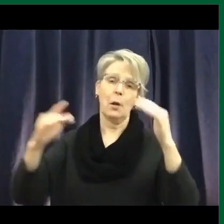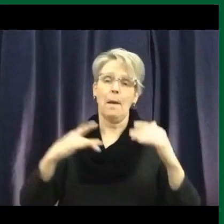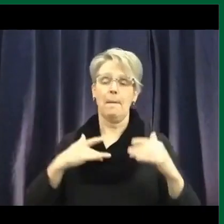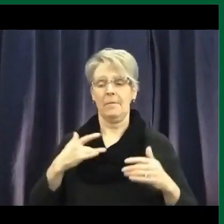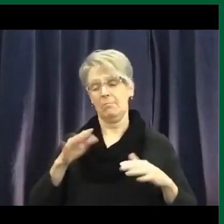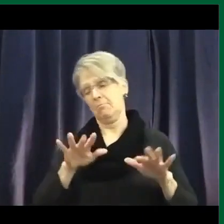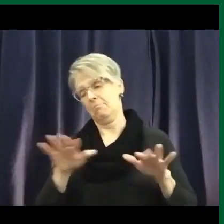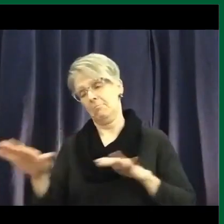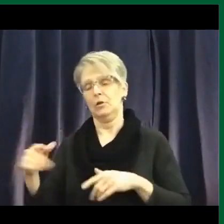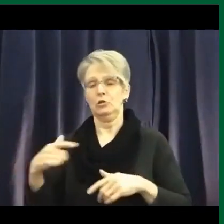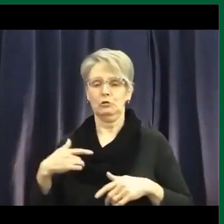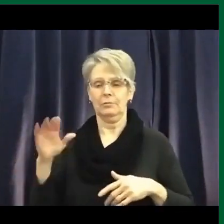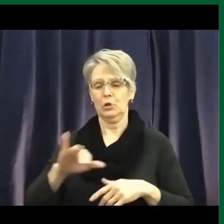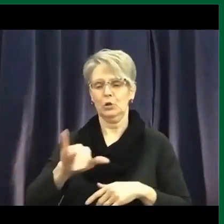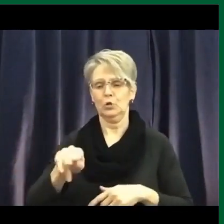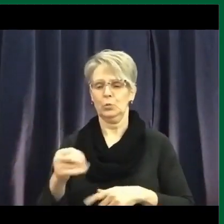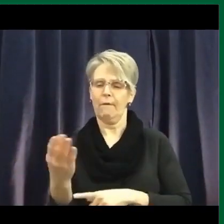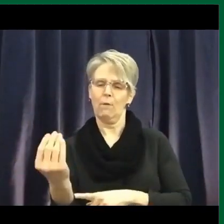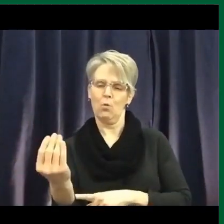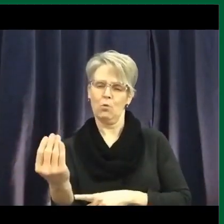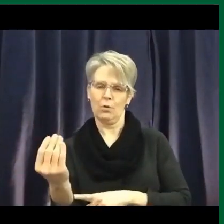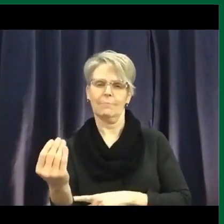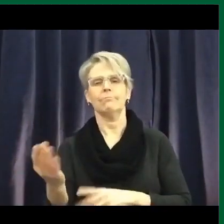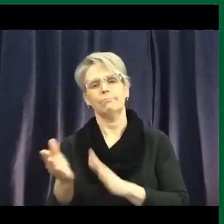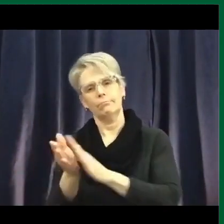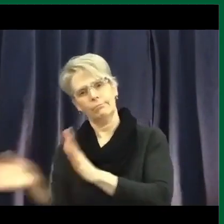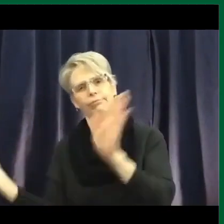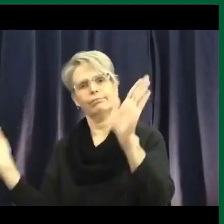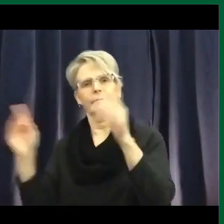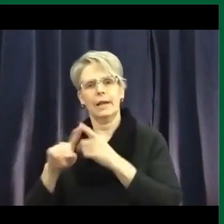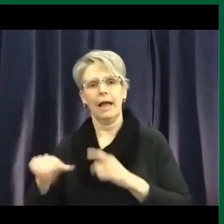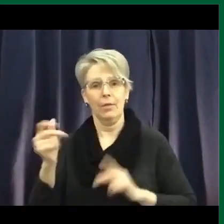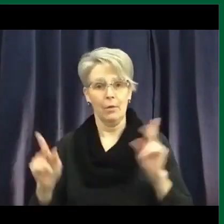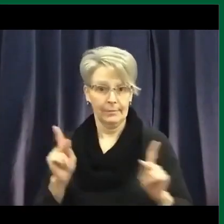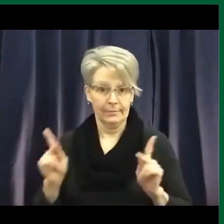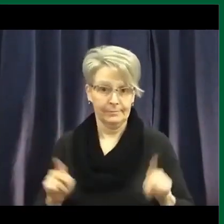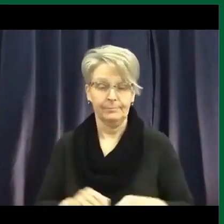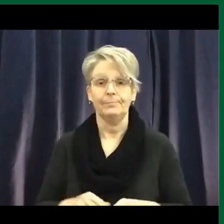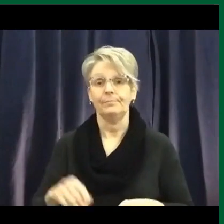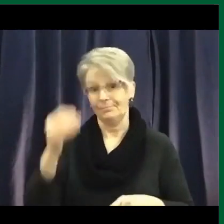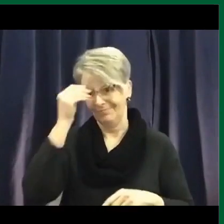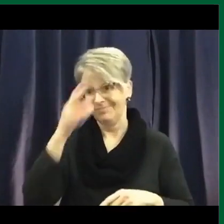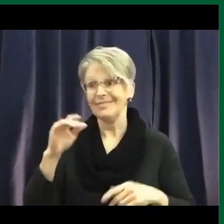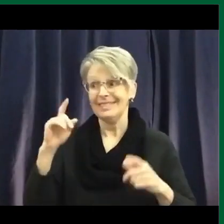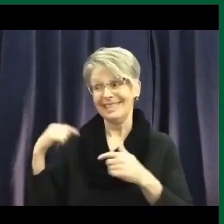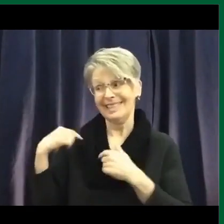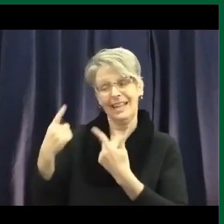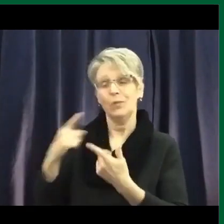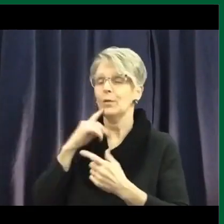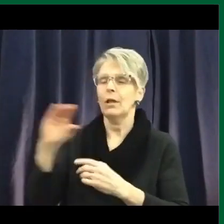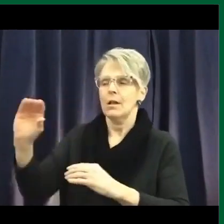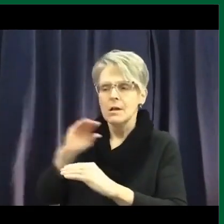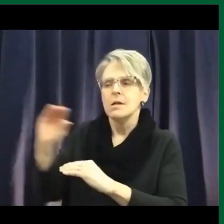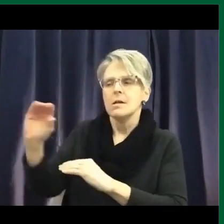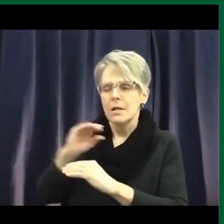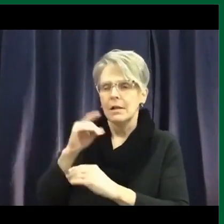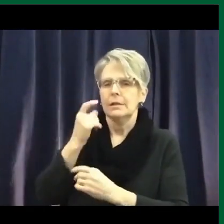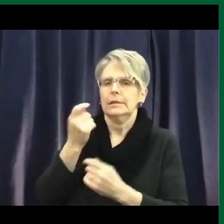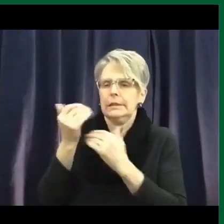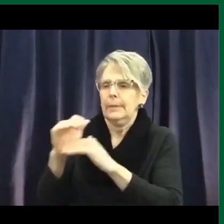else by June the 14th. As you know, because of the limited vaccine supply, we have been calling out to